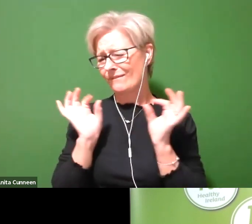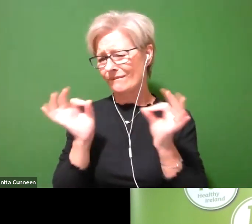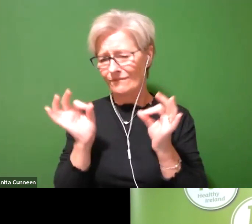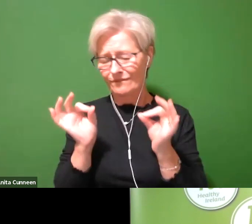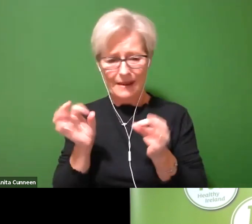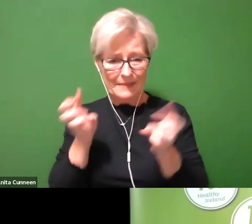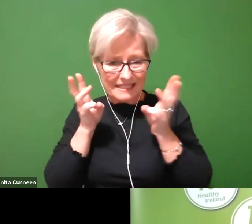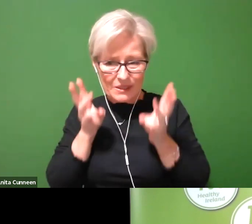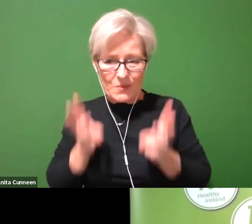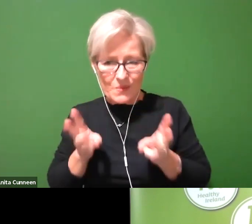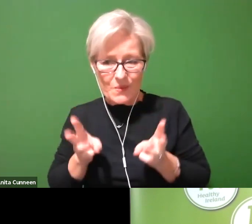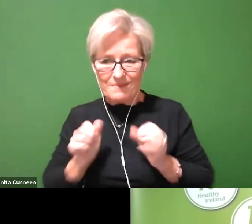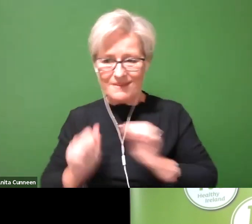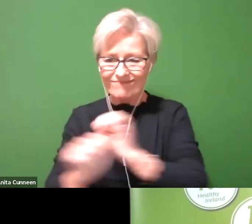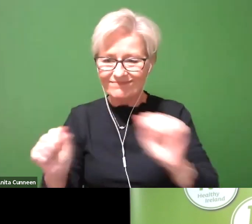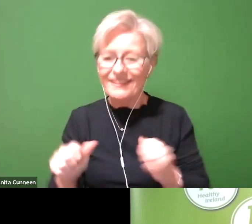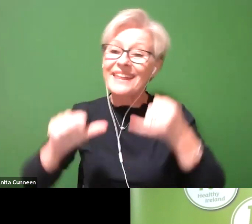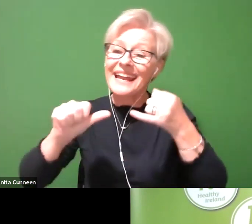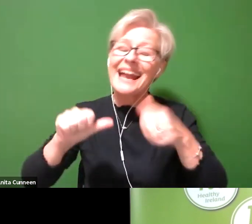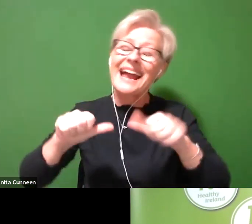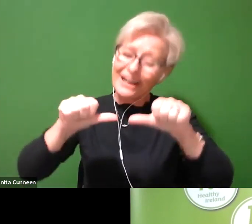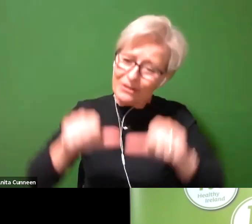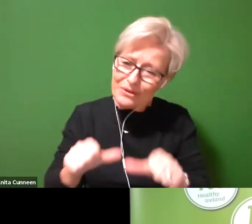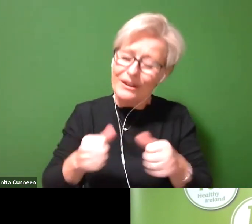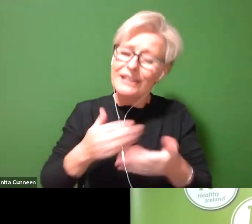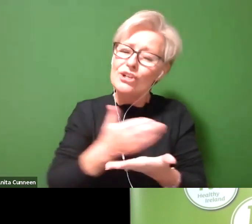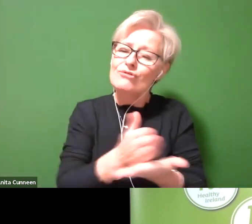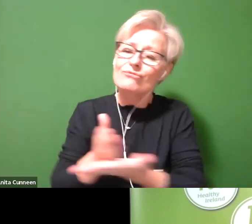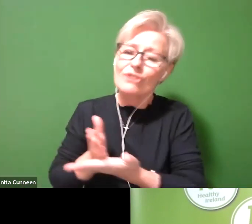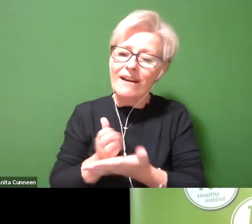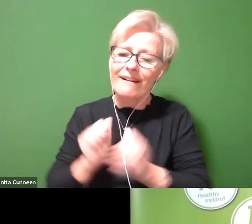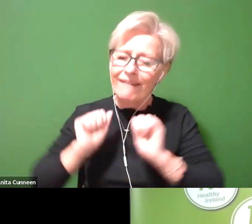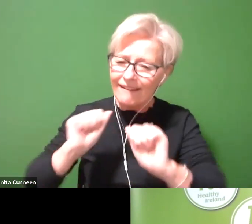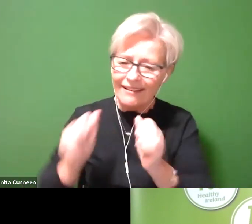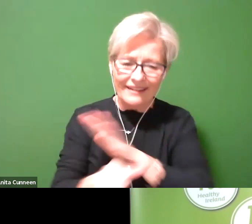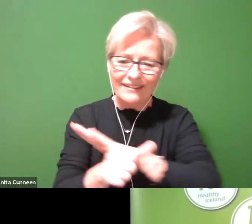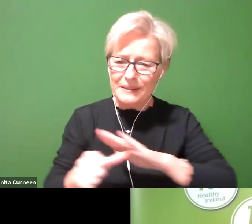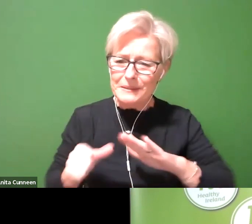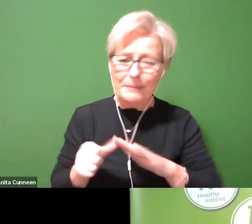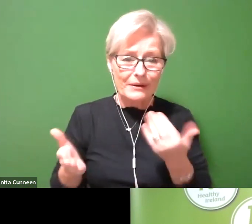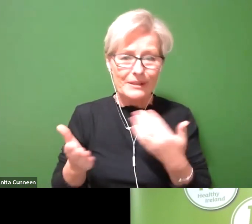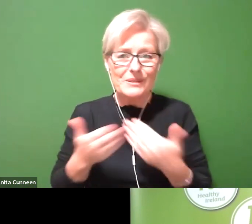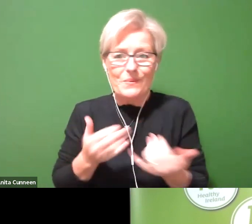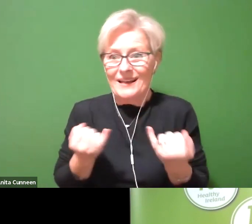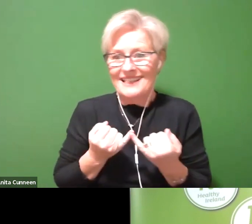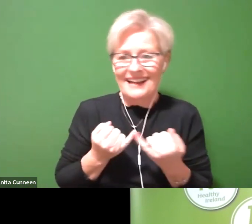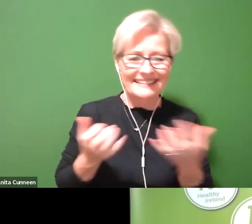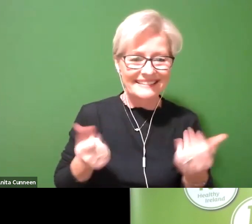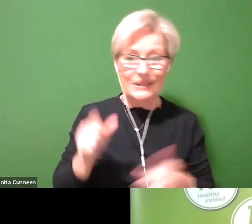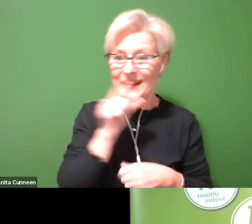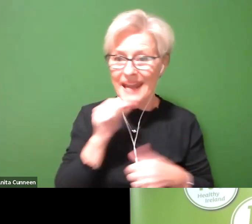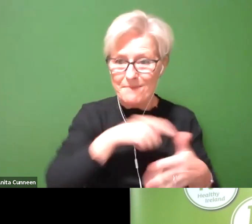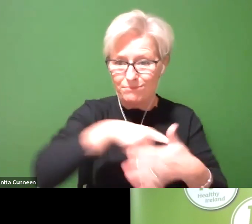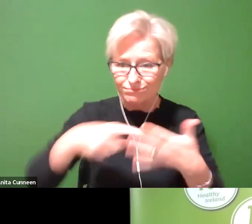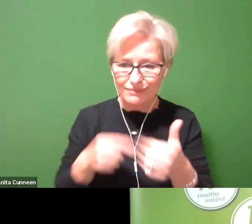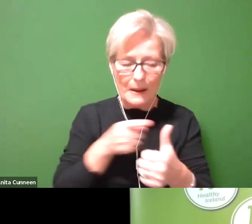share their menopause experience and what it's like for them living with menopause. And I'm just going to name them now because I want to thank them now before we forget.